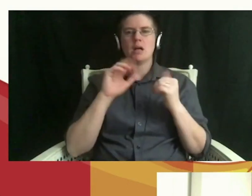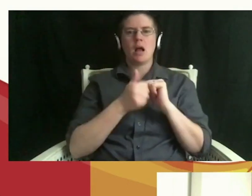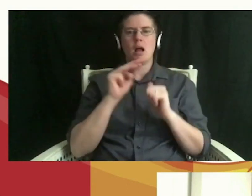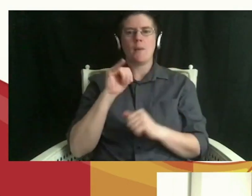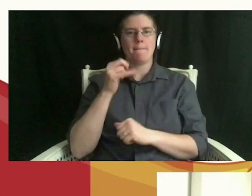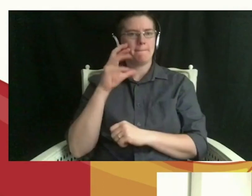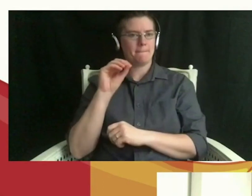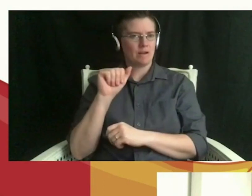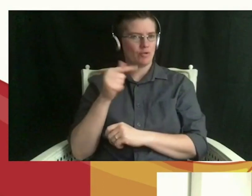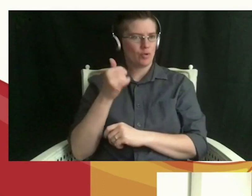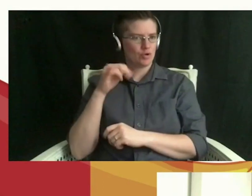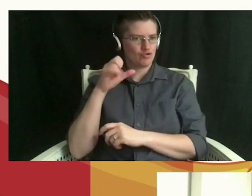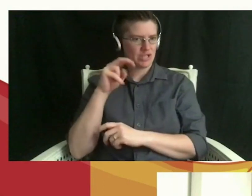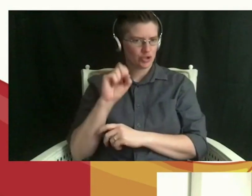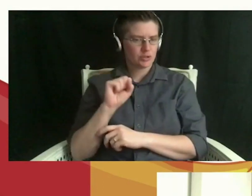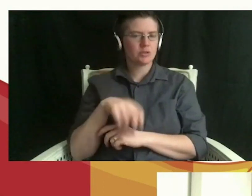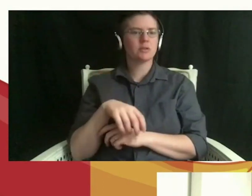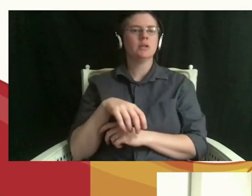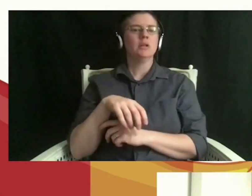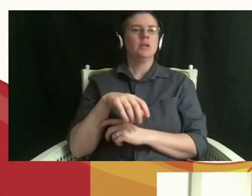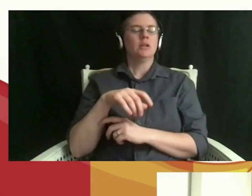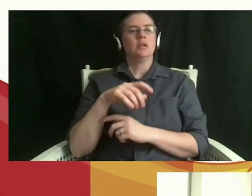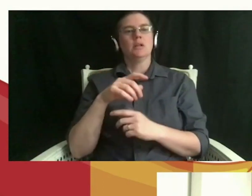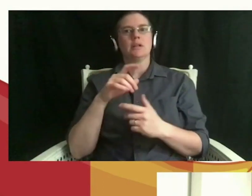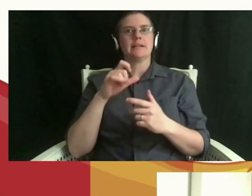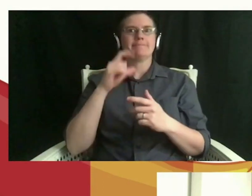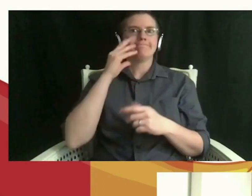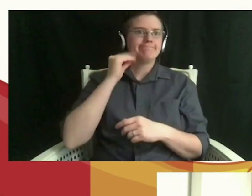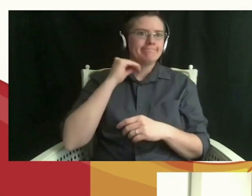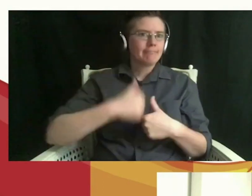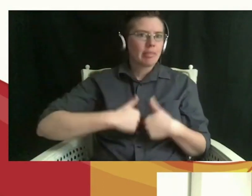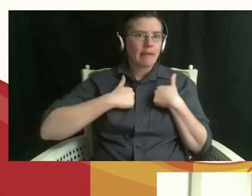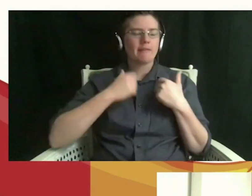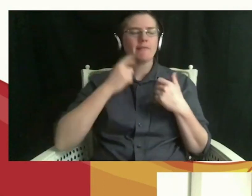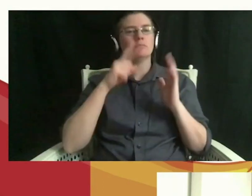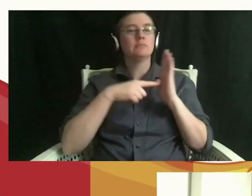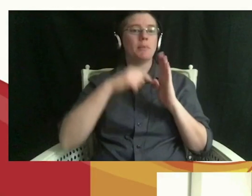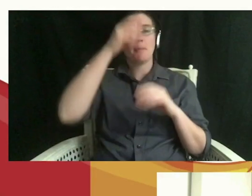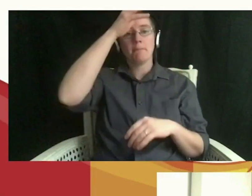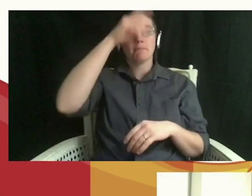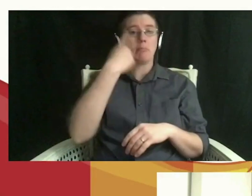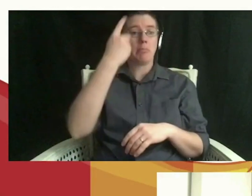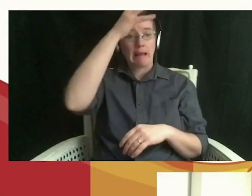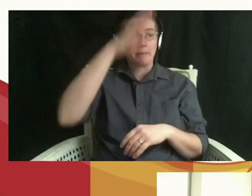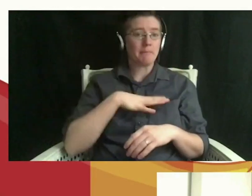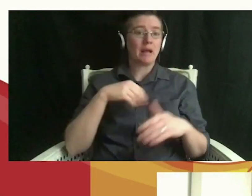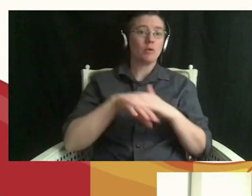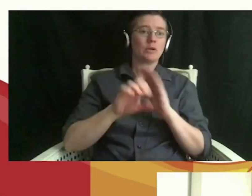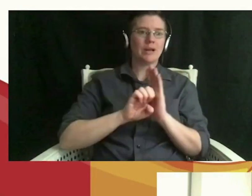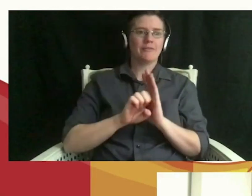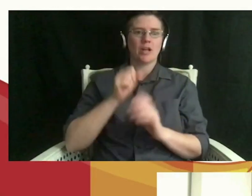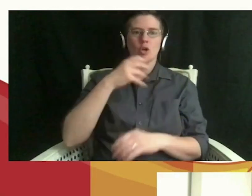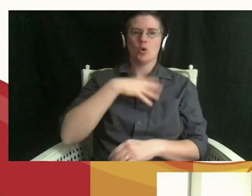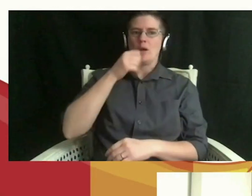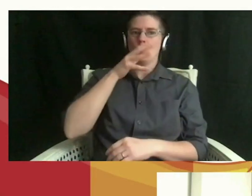Black man walks into an elevator and someone like clenches their purse, or you know, when a Black family walks into a store and like the workers are